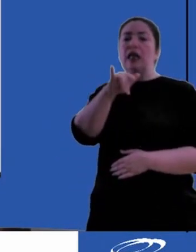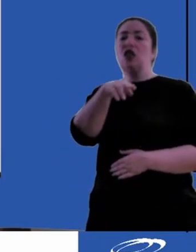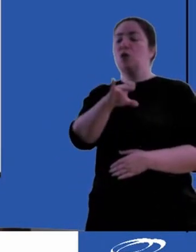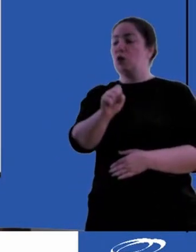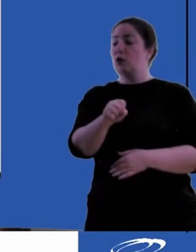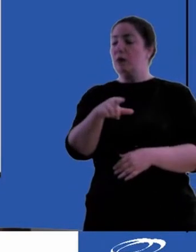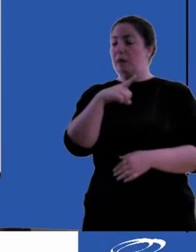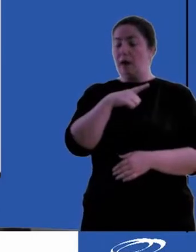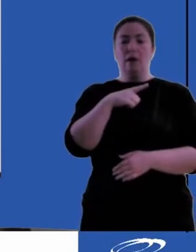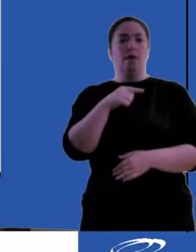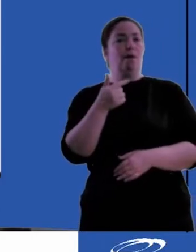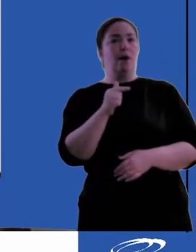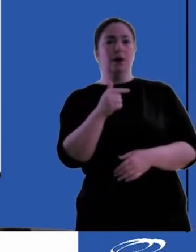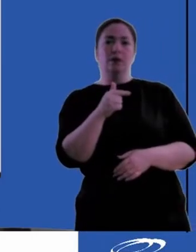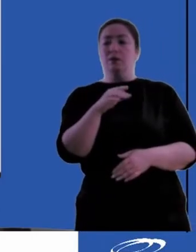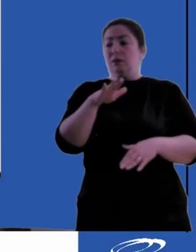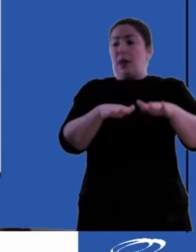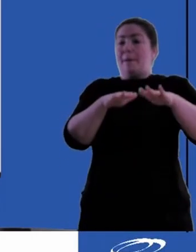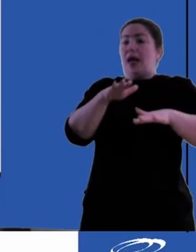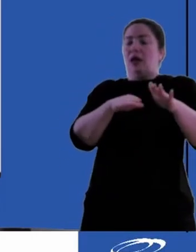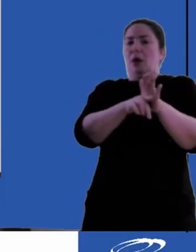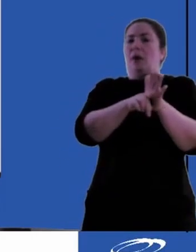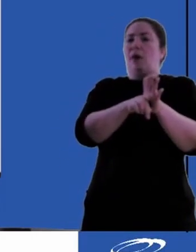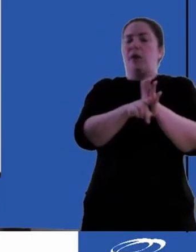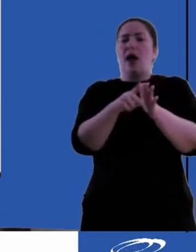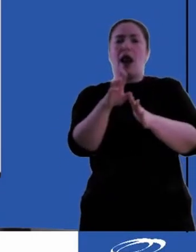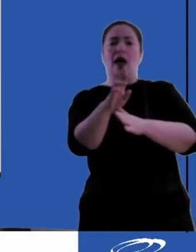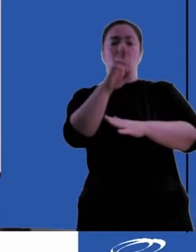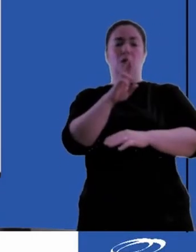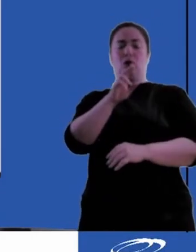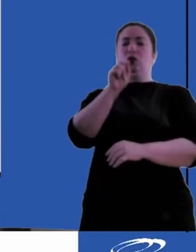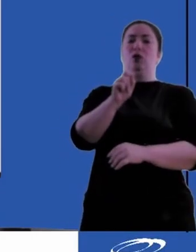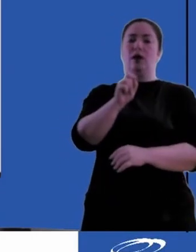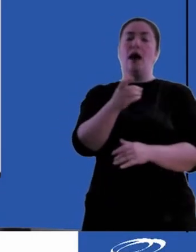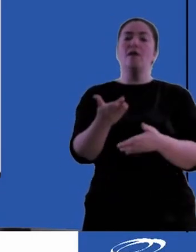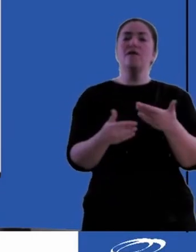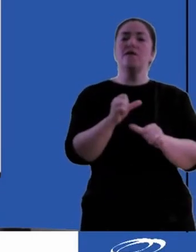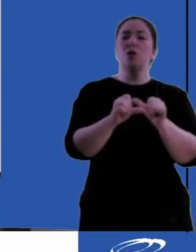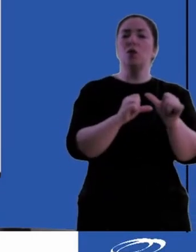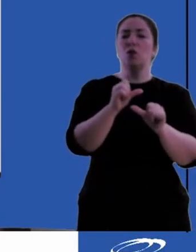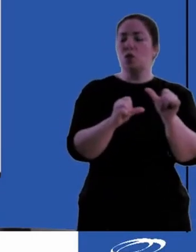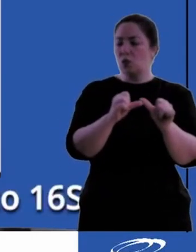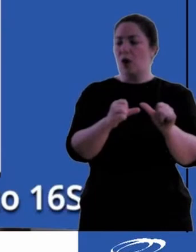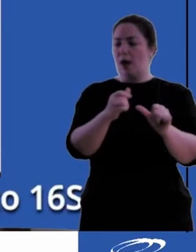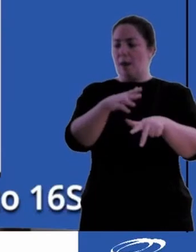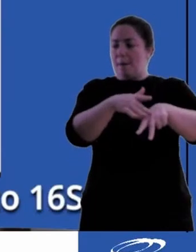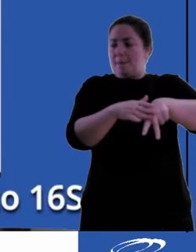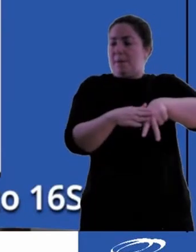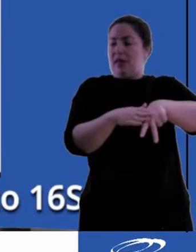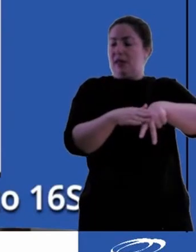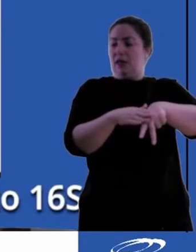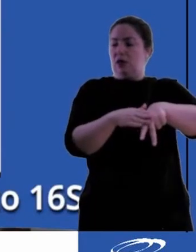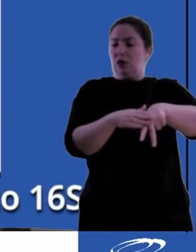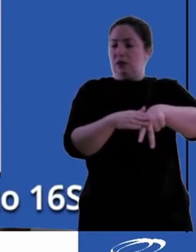positive percent agreement with culture was 91% for the BioFire panel, and it was 96% for 16S ribosomal RNA gene